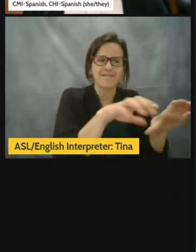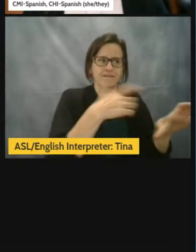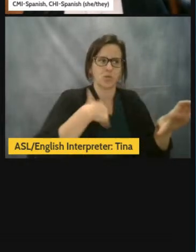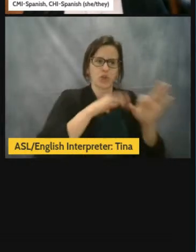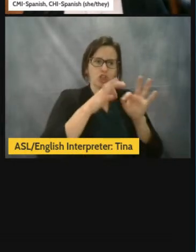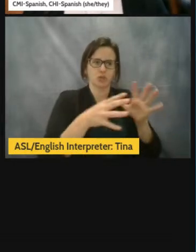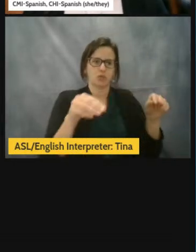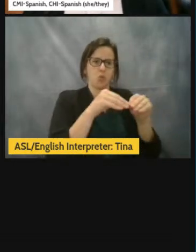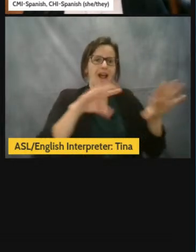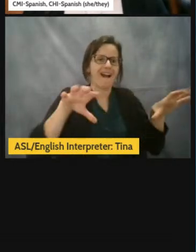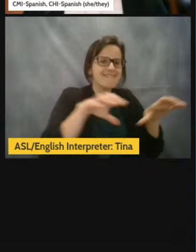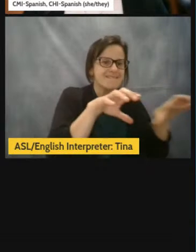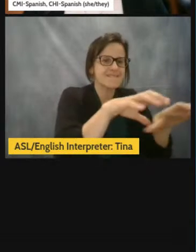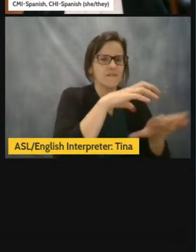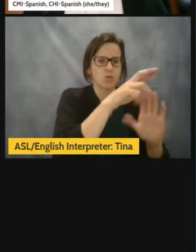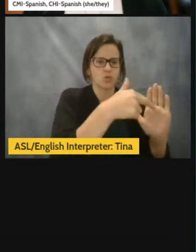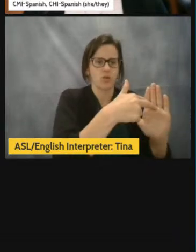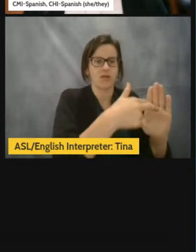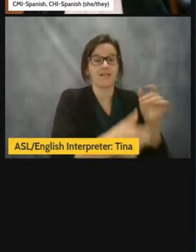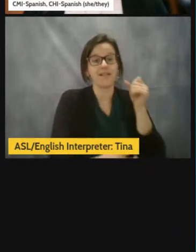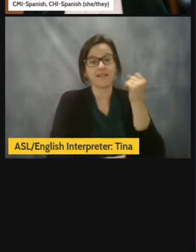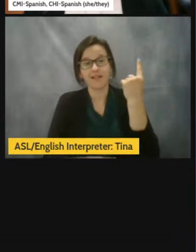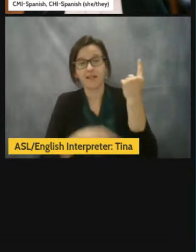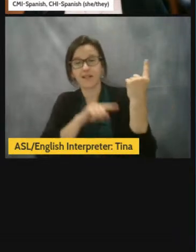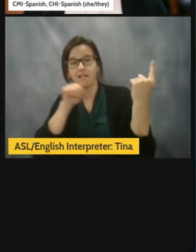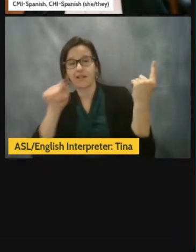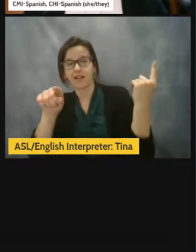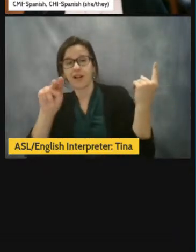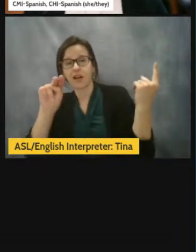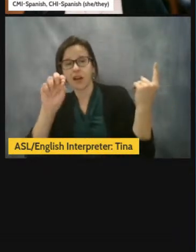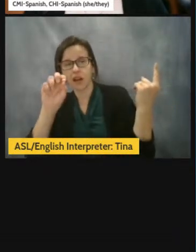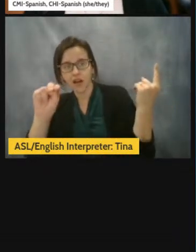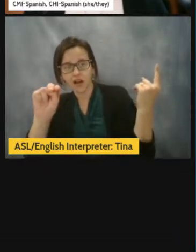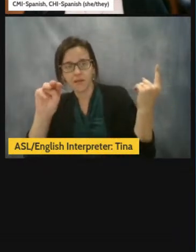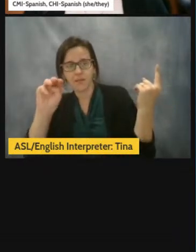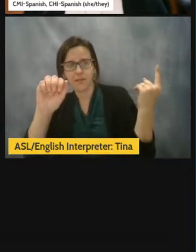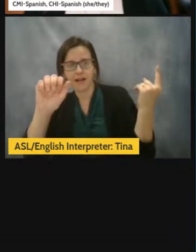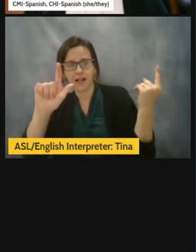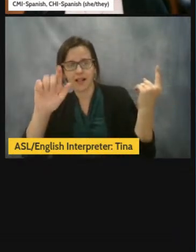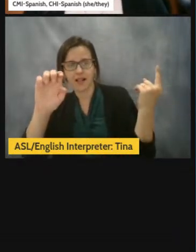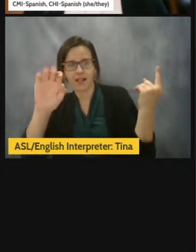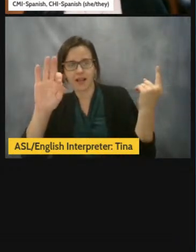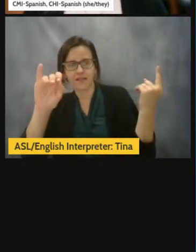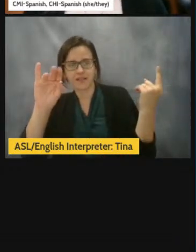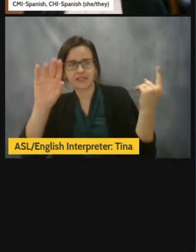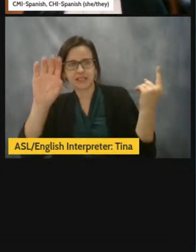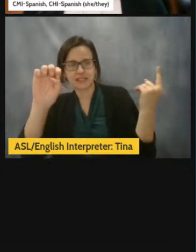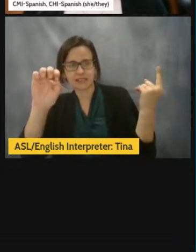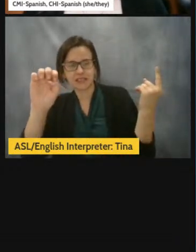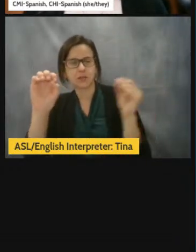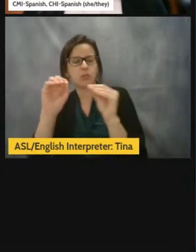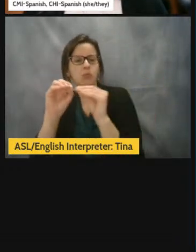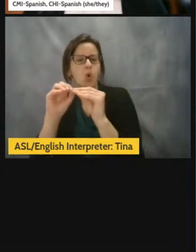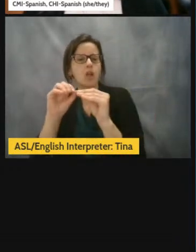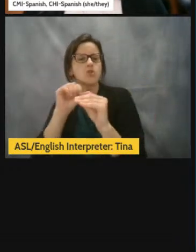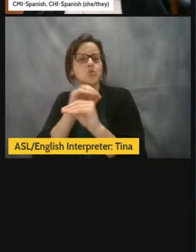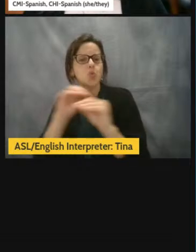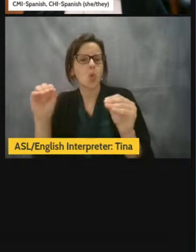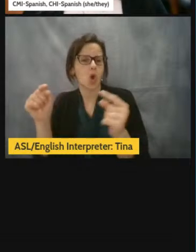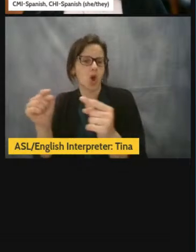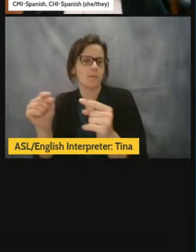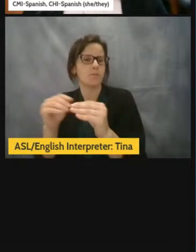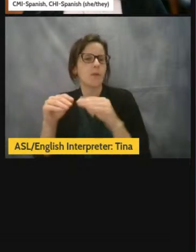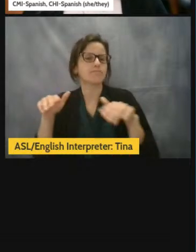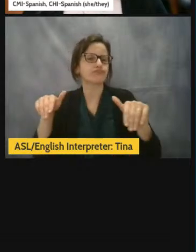is all about doing no harm, focusing on preventing consequences, and implying a more passive role.